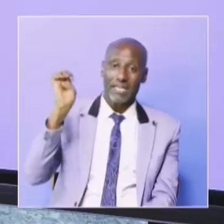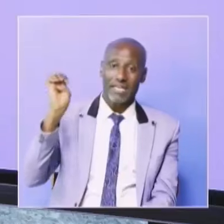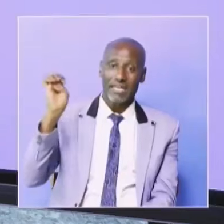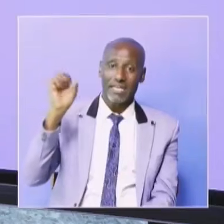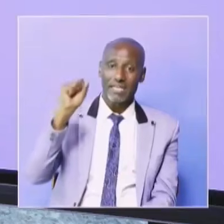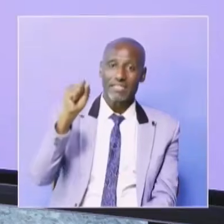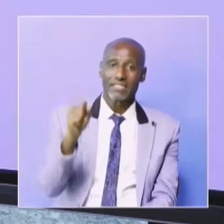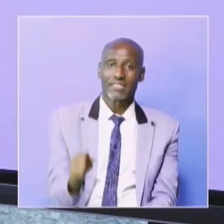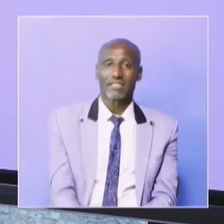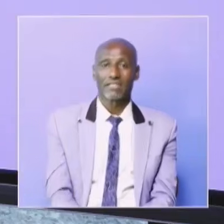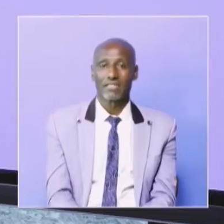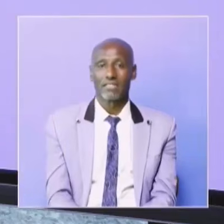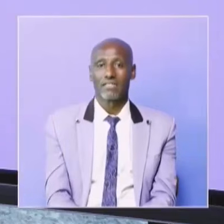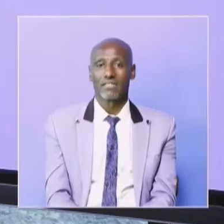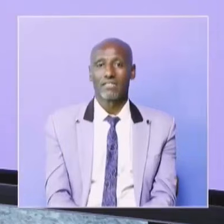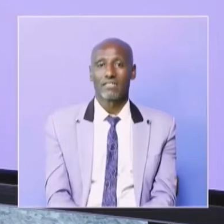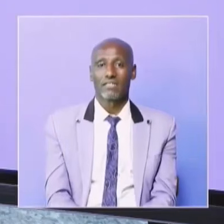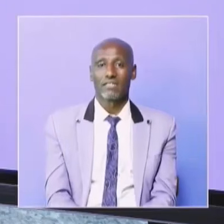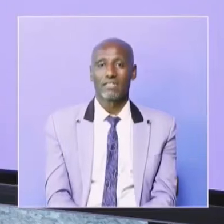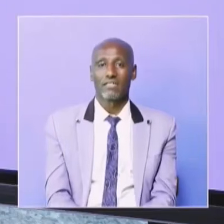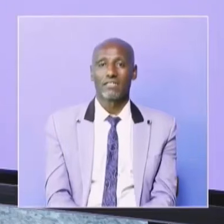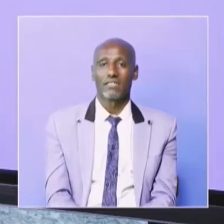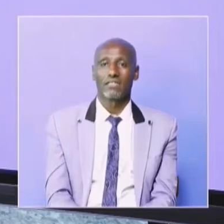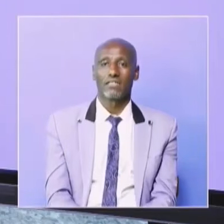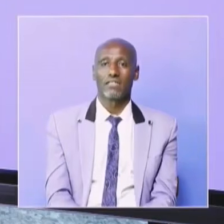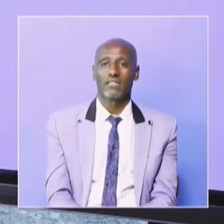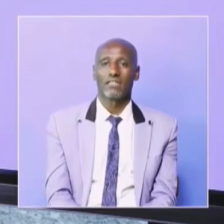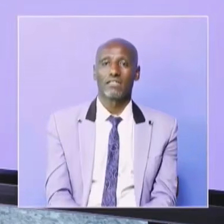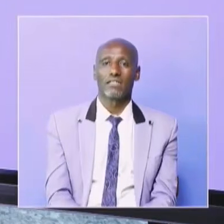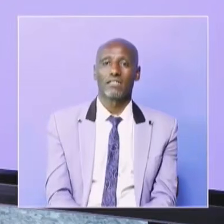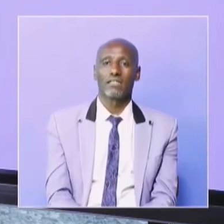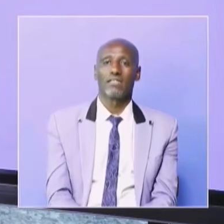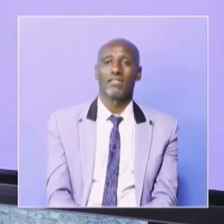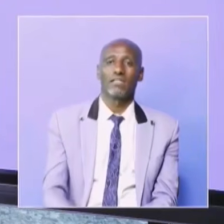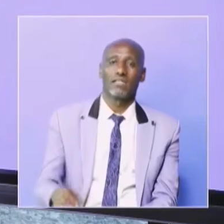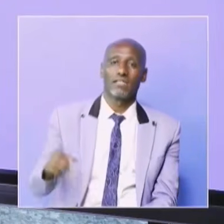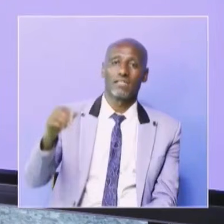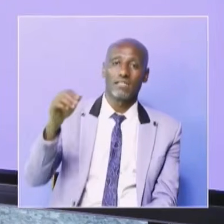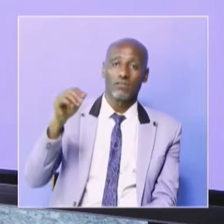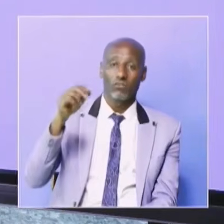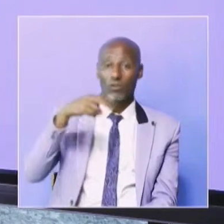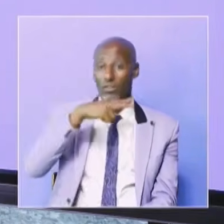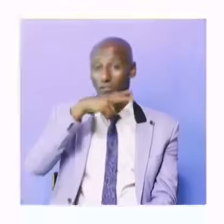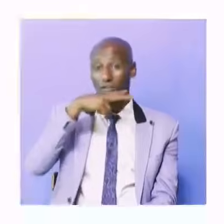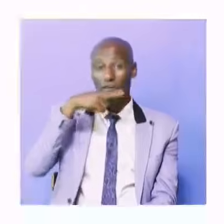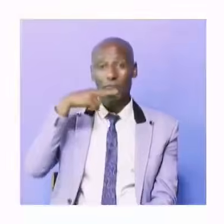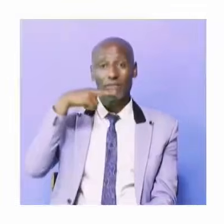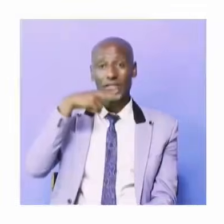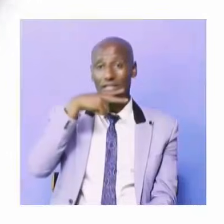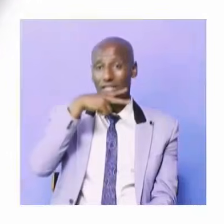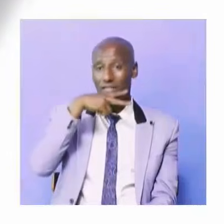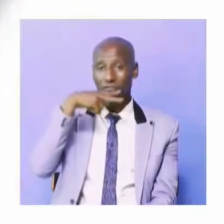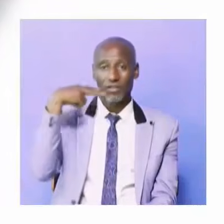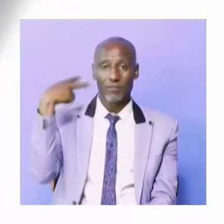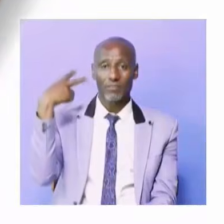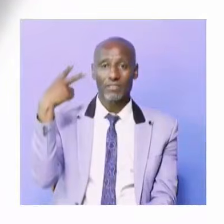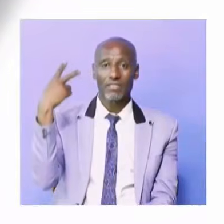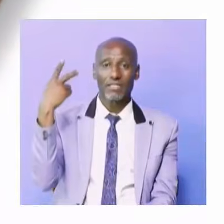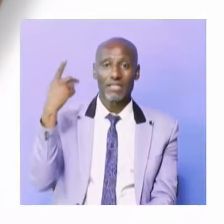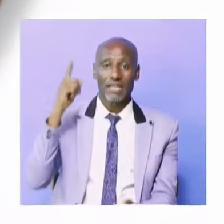Let me remind you few seconds, okay? For the verbs that end, look, verbs or words